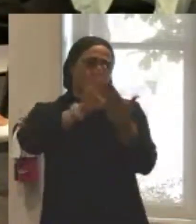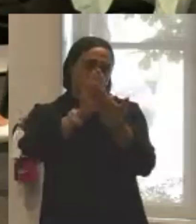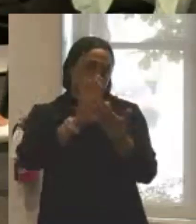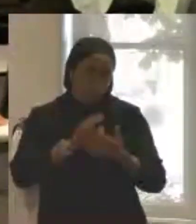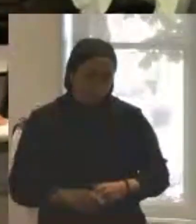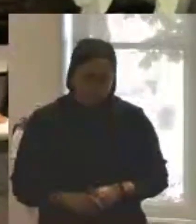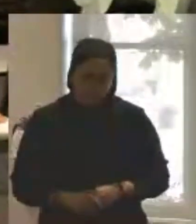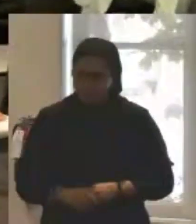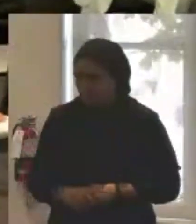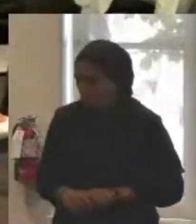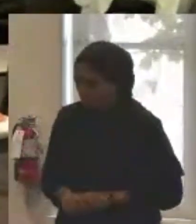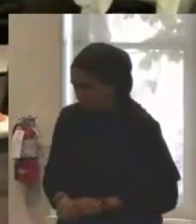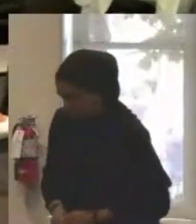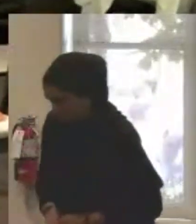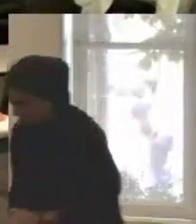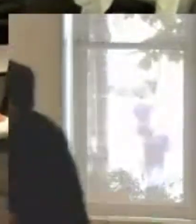here.